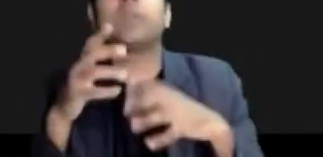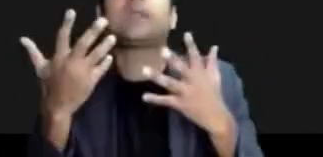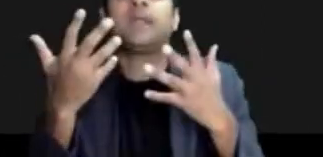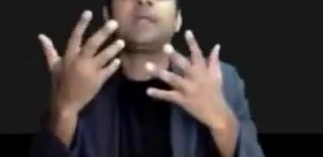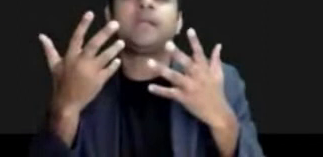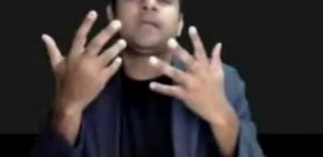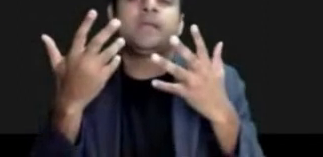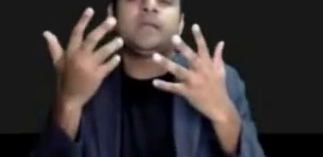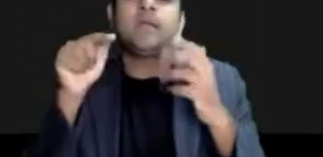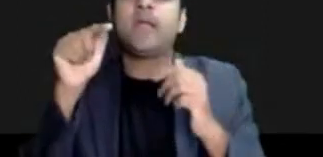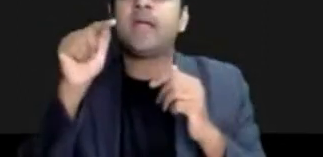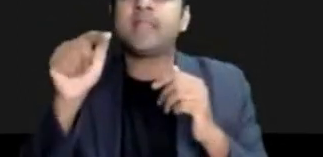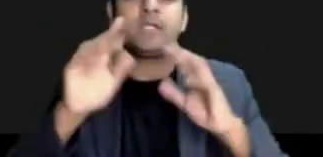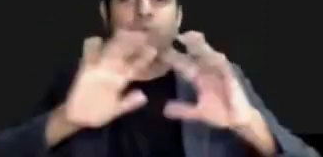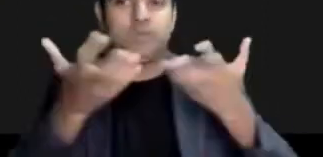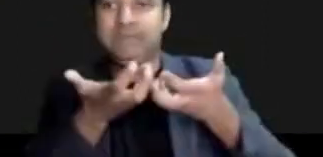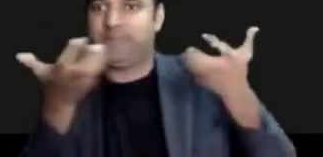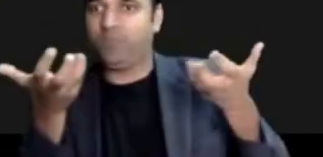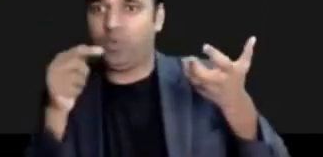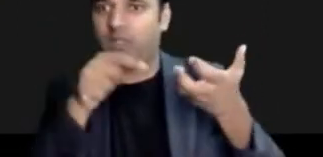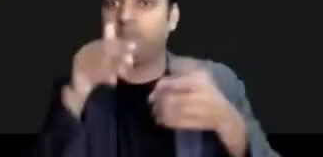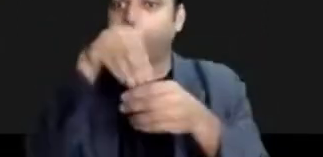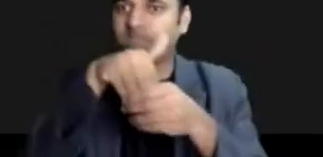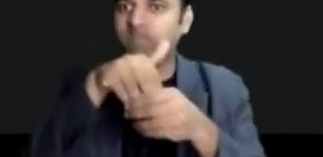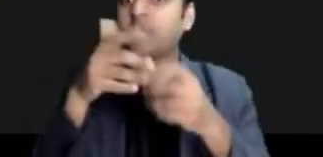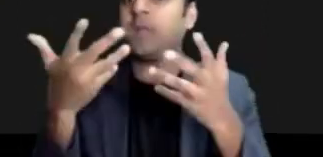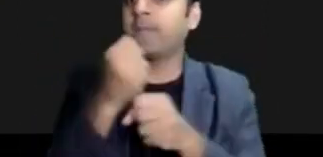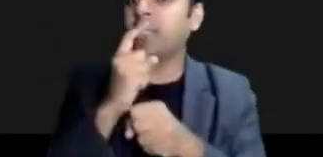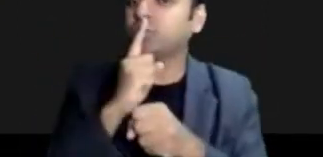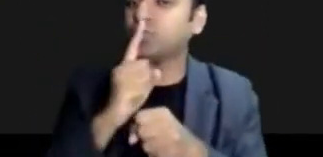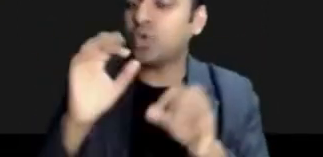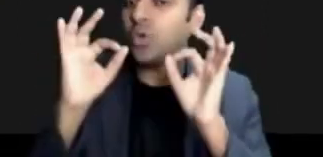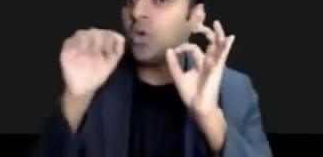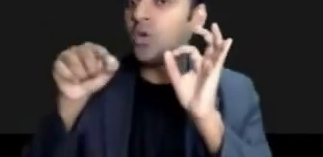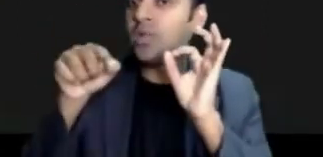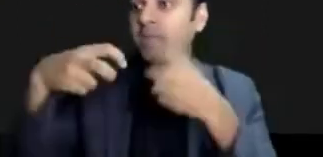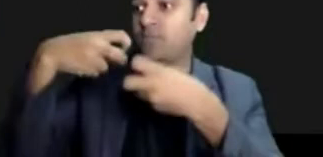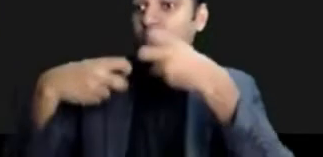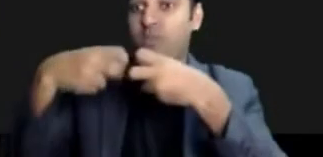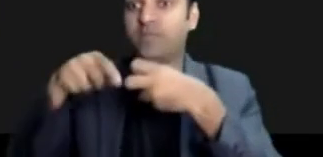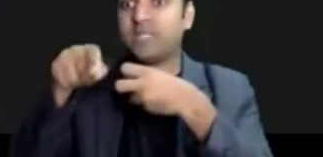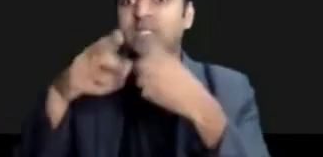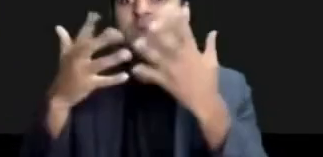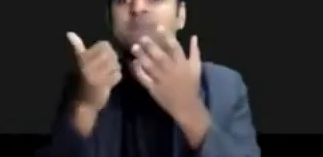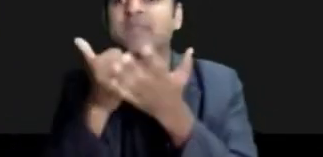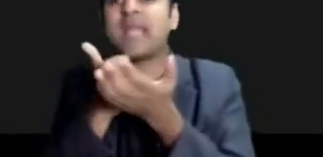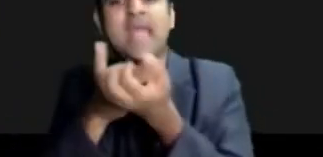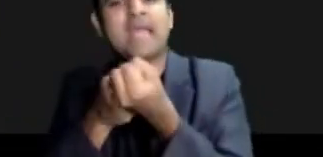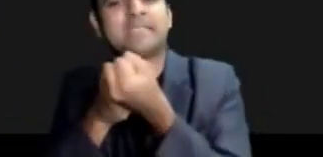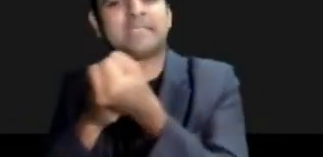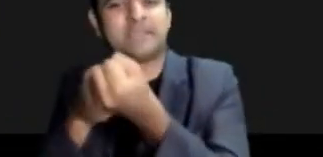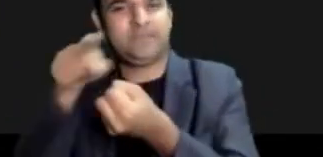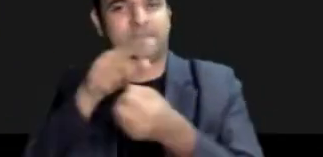to be provided all the time. Even when you're talking of rescue, you must talk